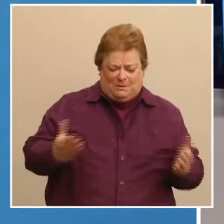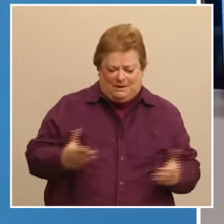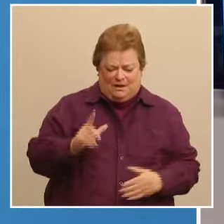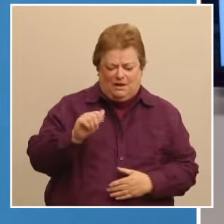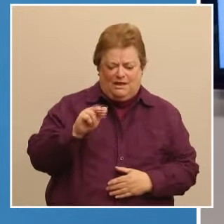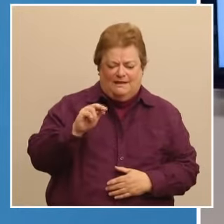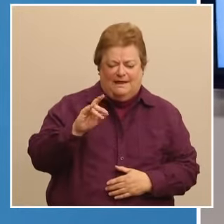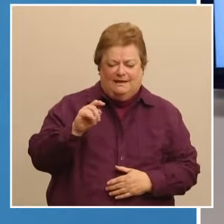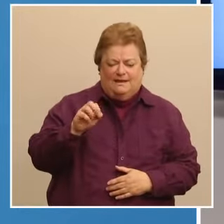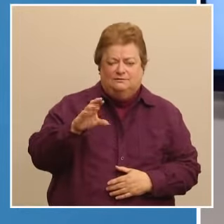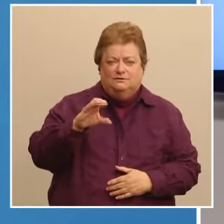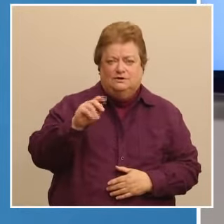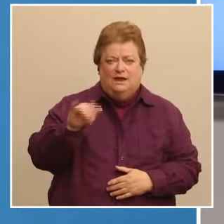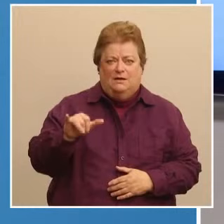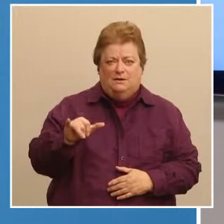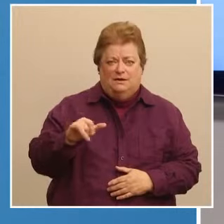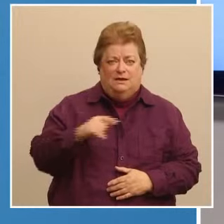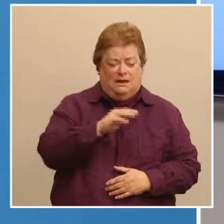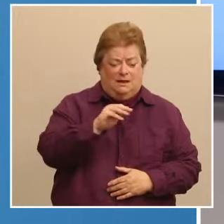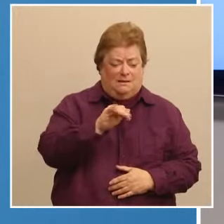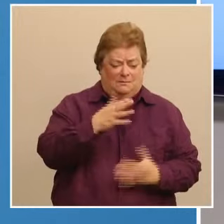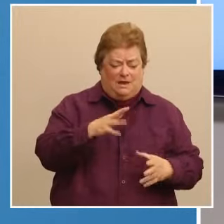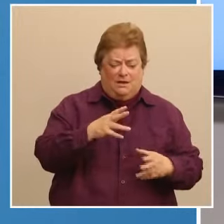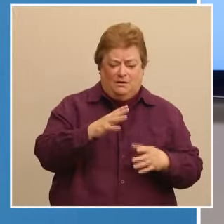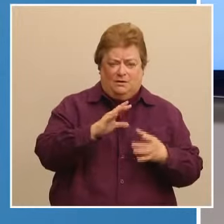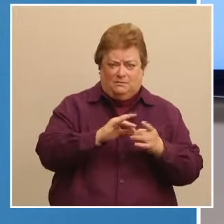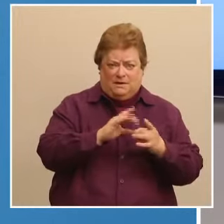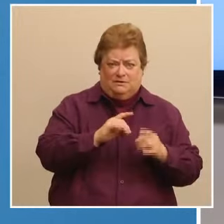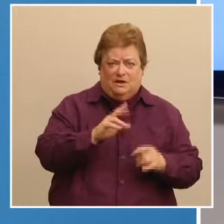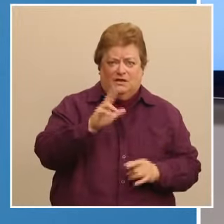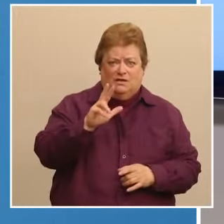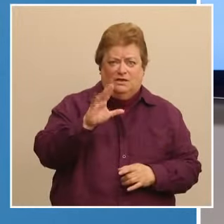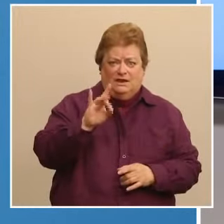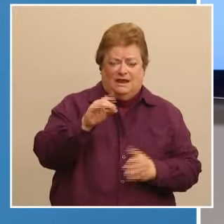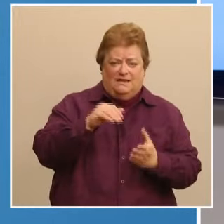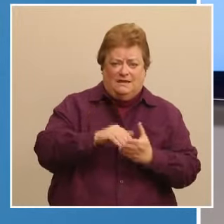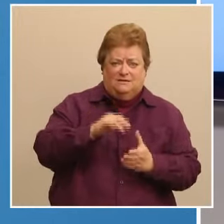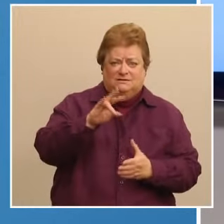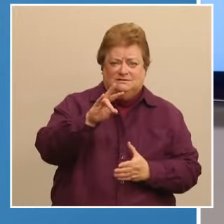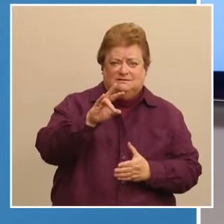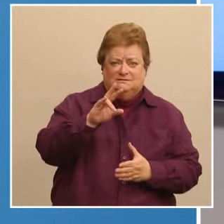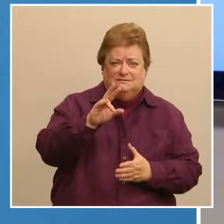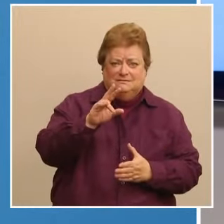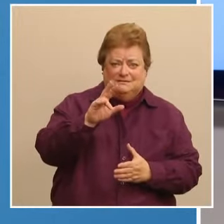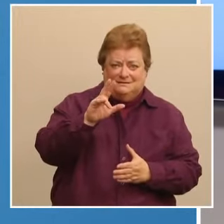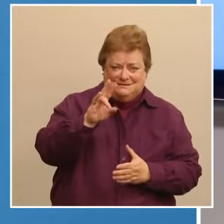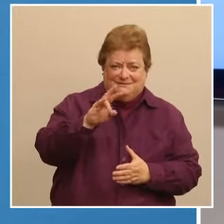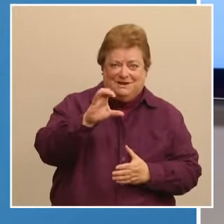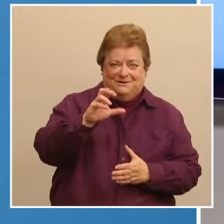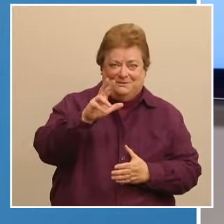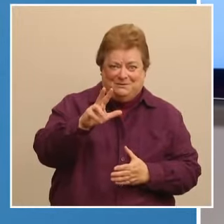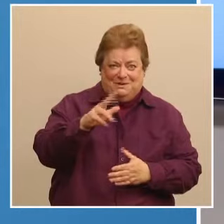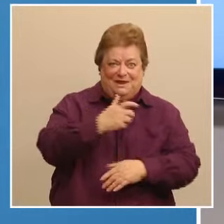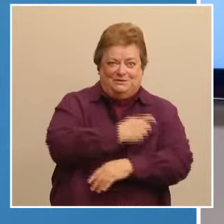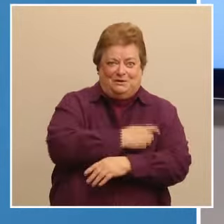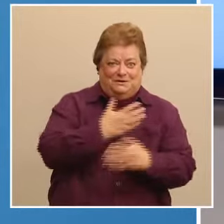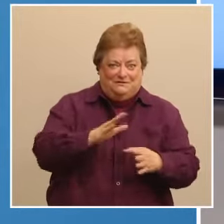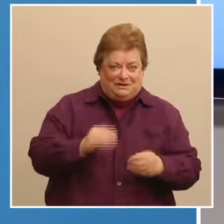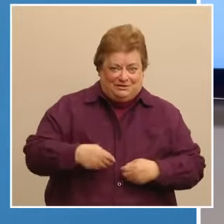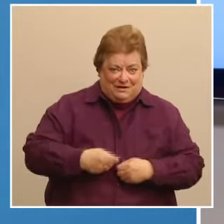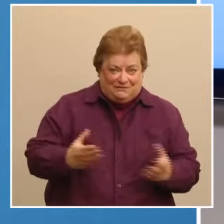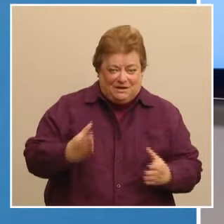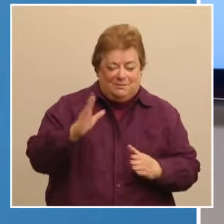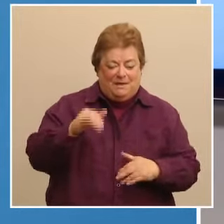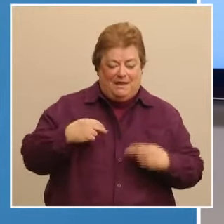Lancaster County. As the Mayor mentioned, 38,703 doses of vaccine have been administered so far by our